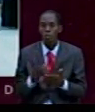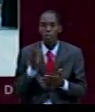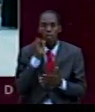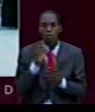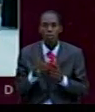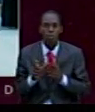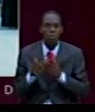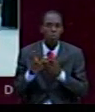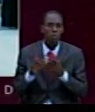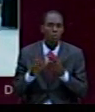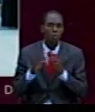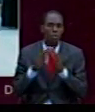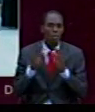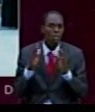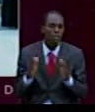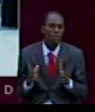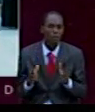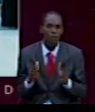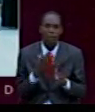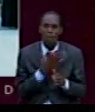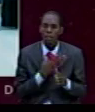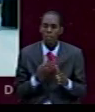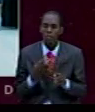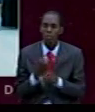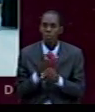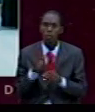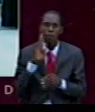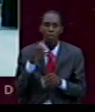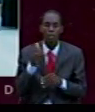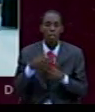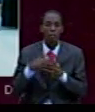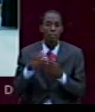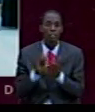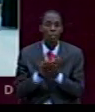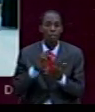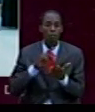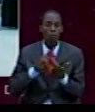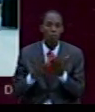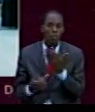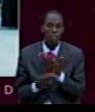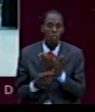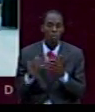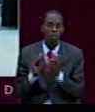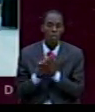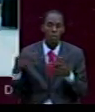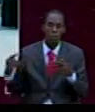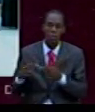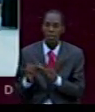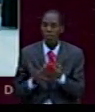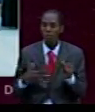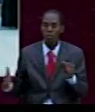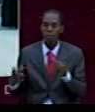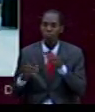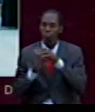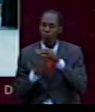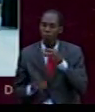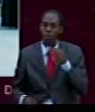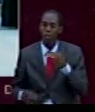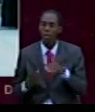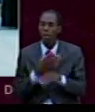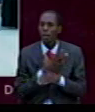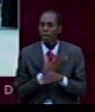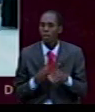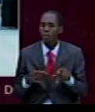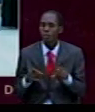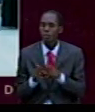of myself. After that program, that place, everything disappeared. And also, in this